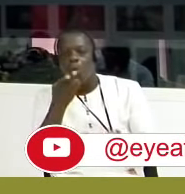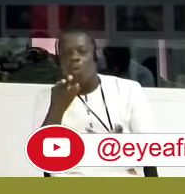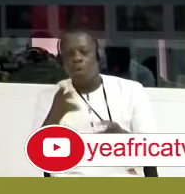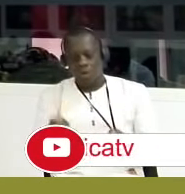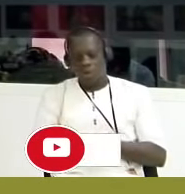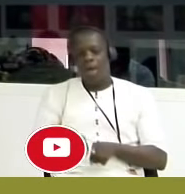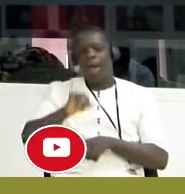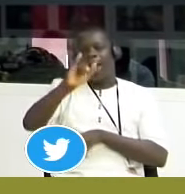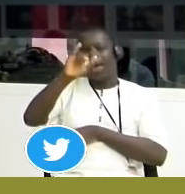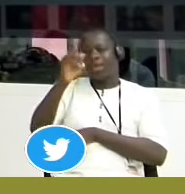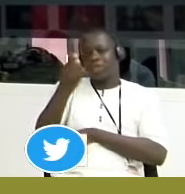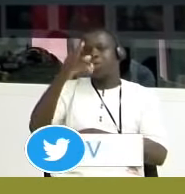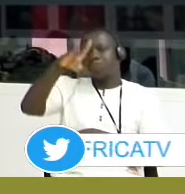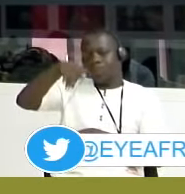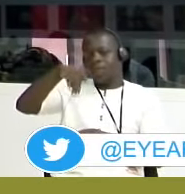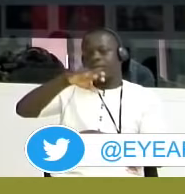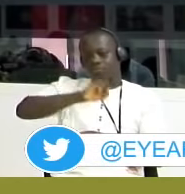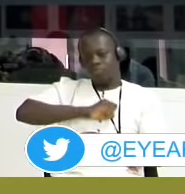General of Police.